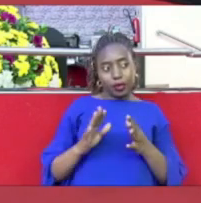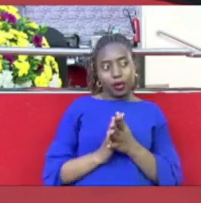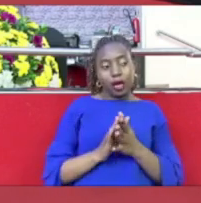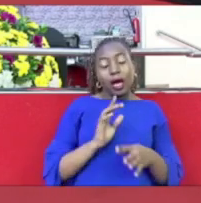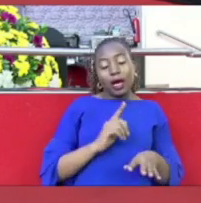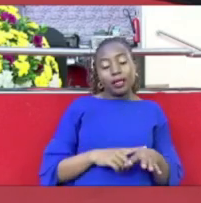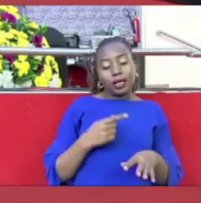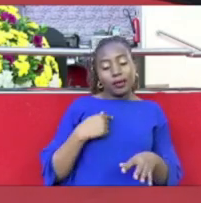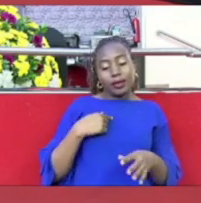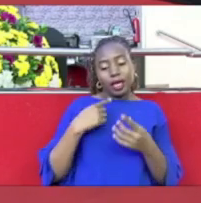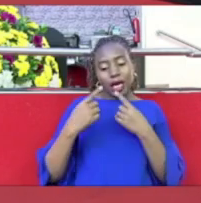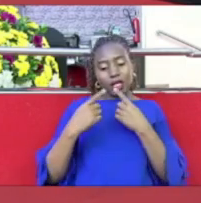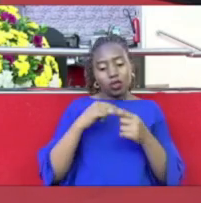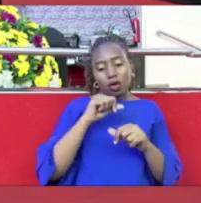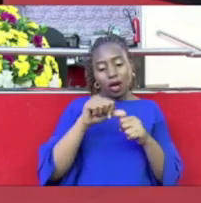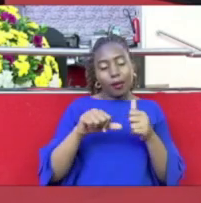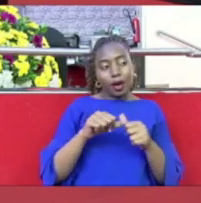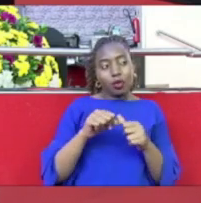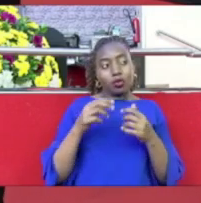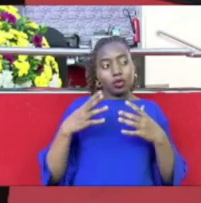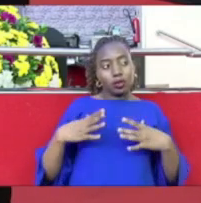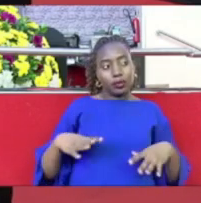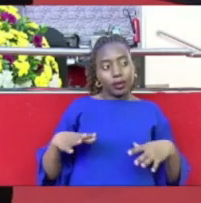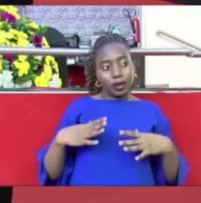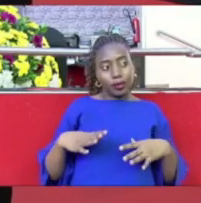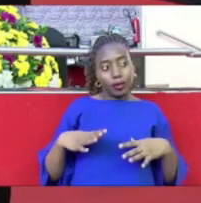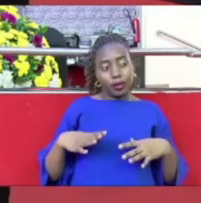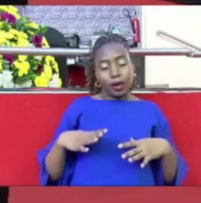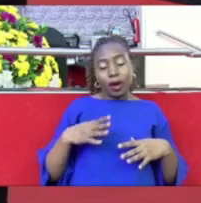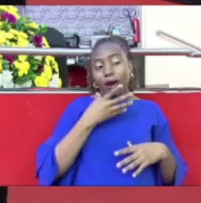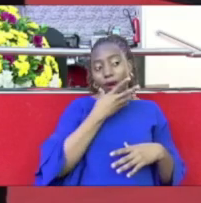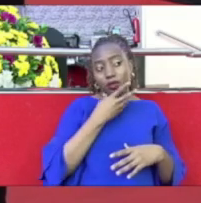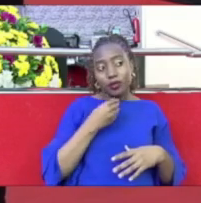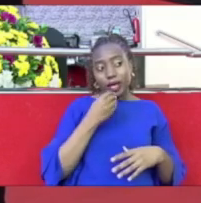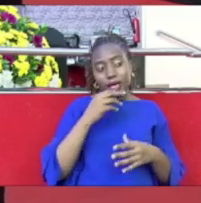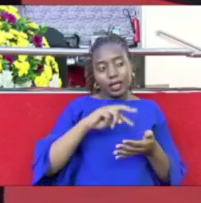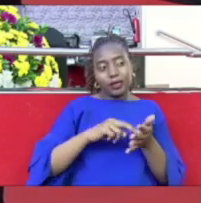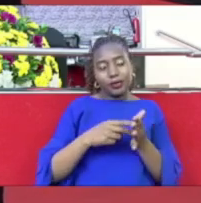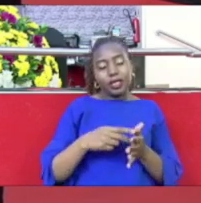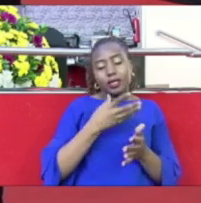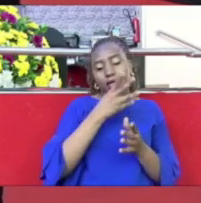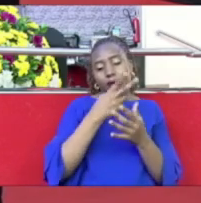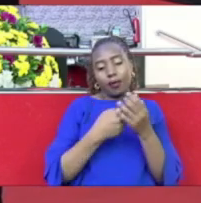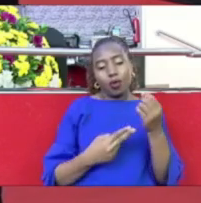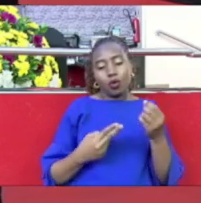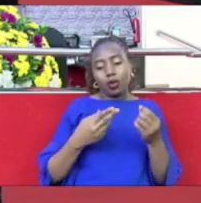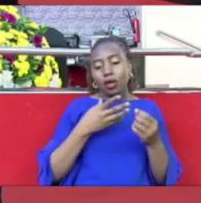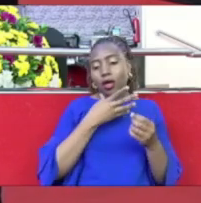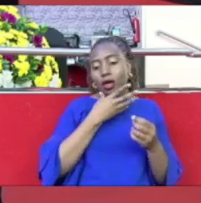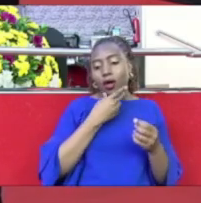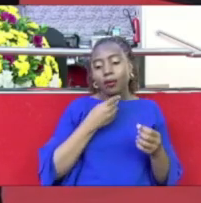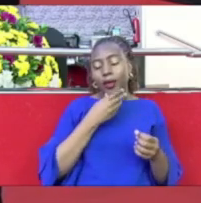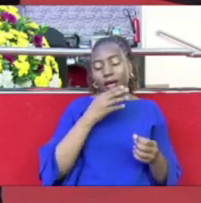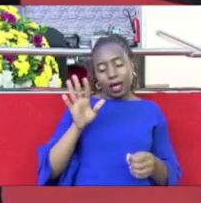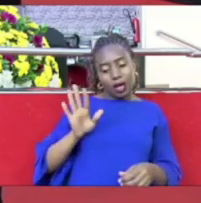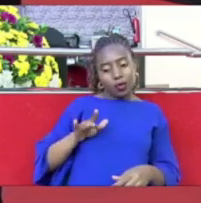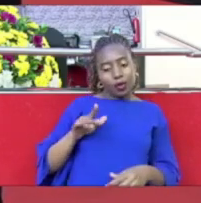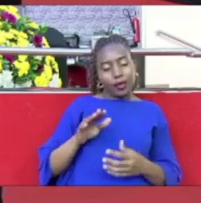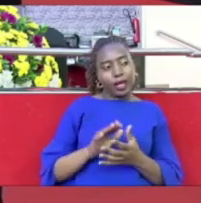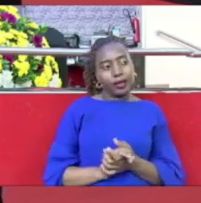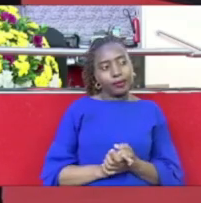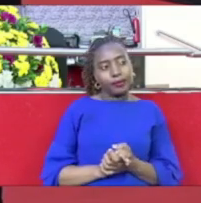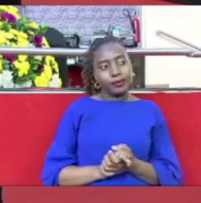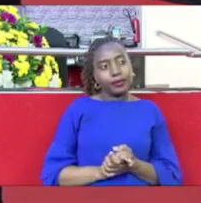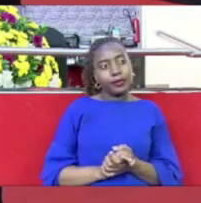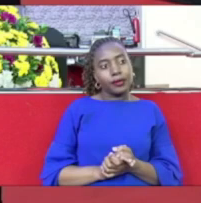na ninapoongea kuhusu, I'm referring to sisters also. Pia naongea kuhusu kina dada. Praise be to God. Amen. So